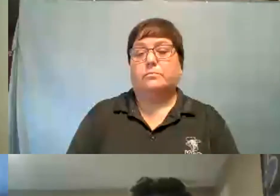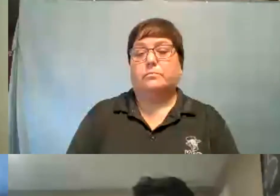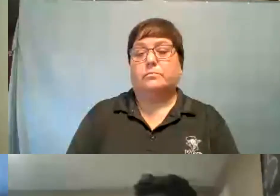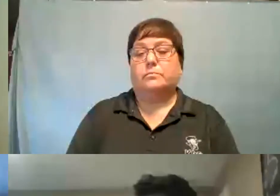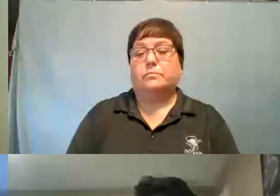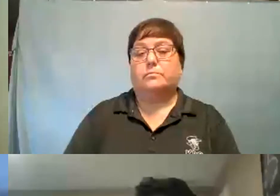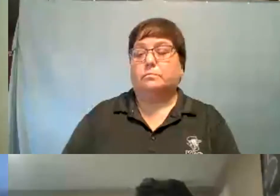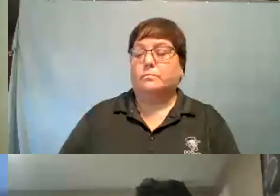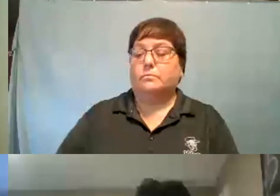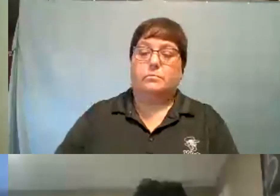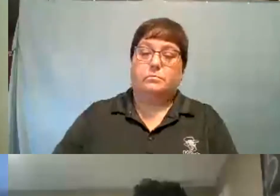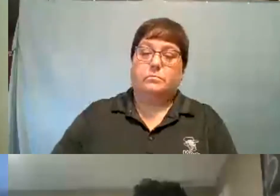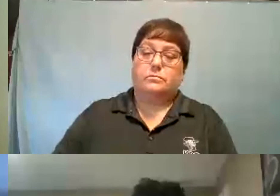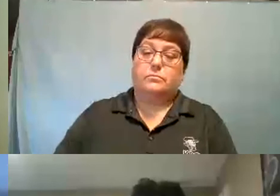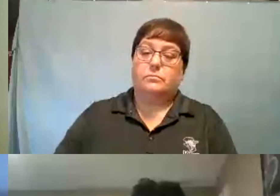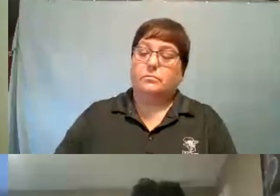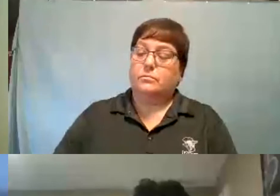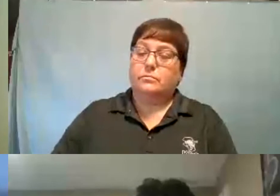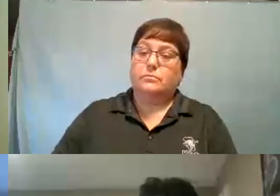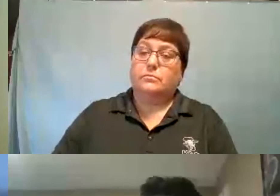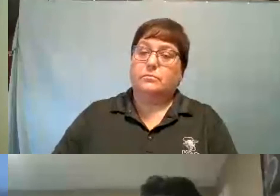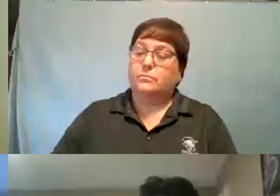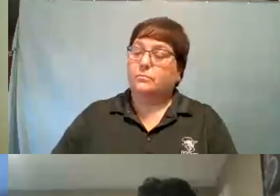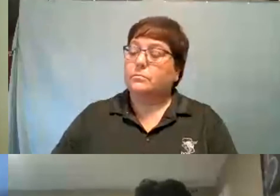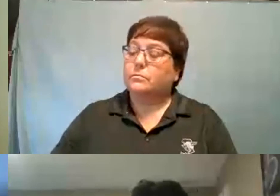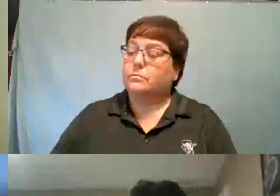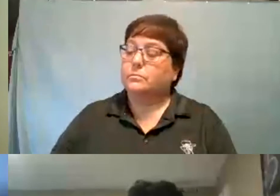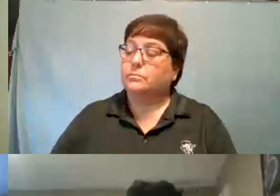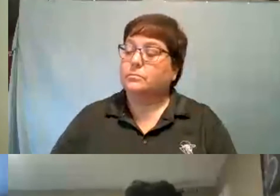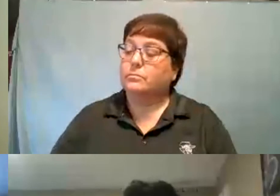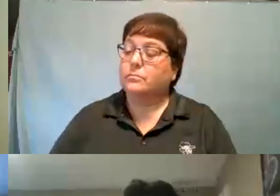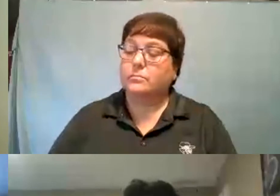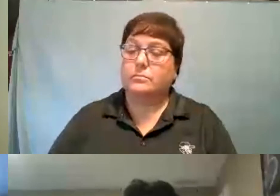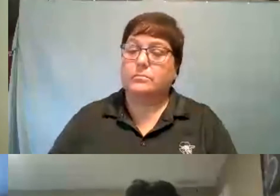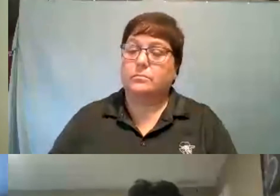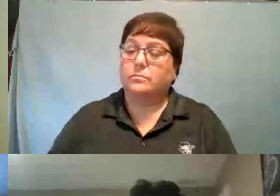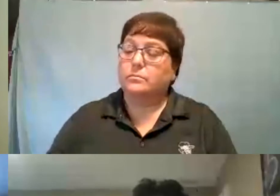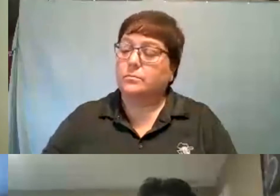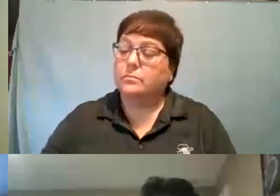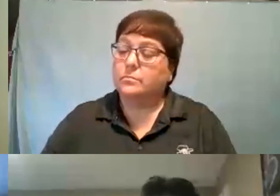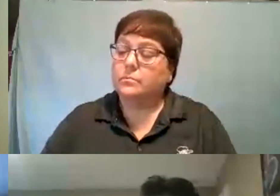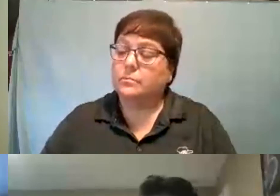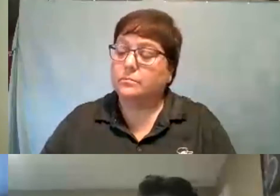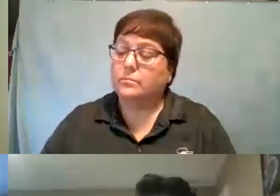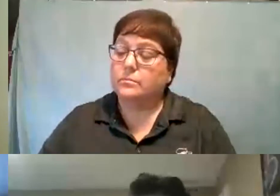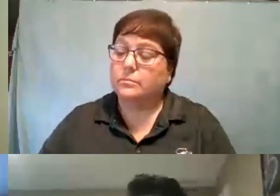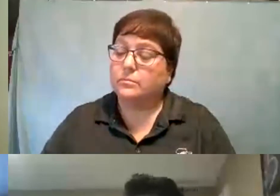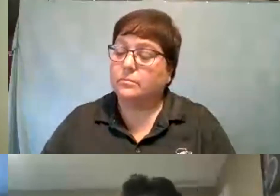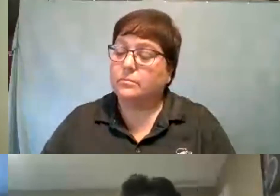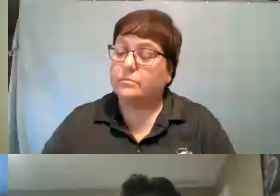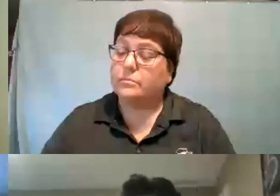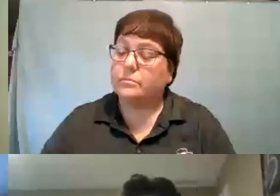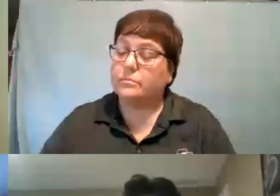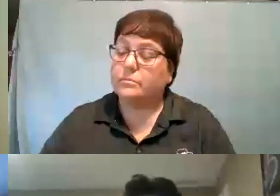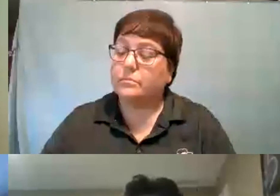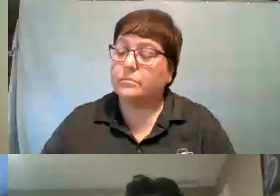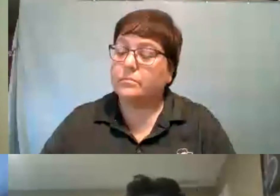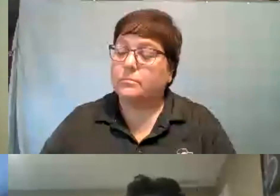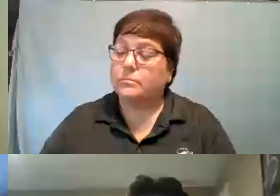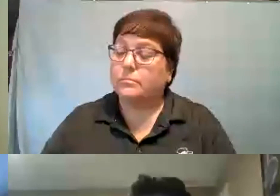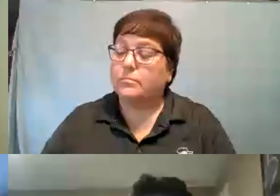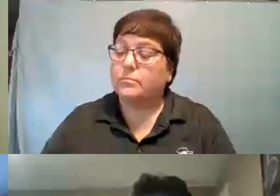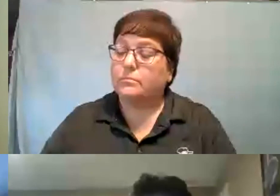with us here at the department. I have a couple of other things I want to bring up. I want to share my screen for a minute